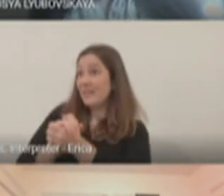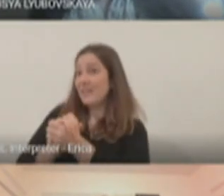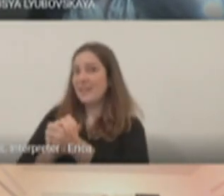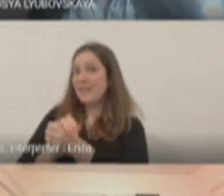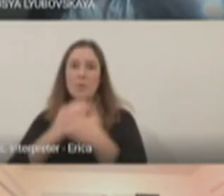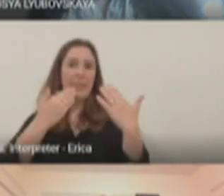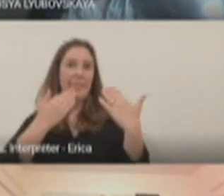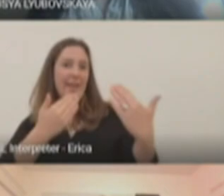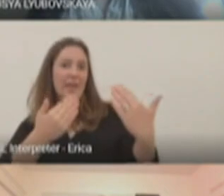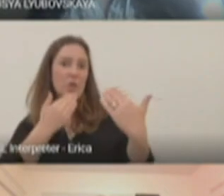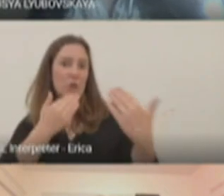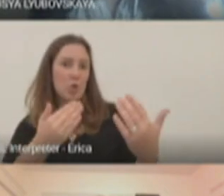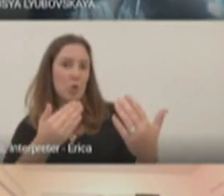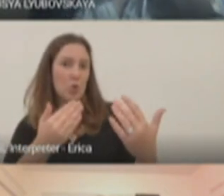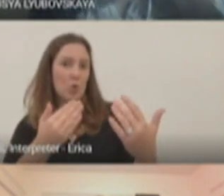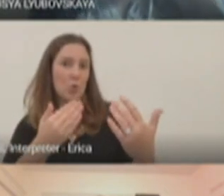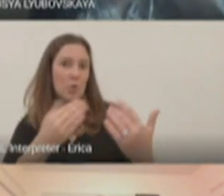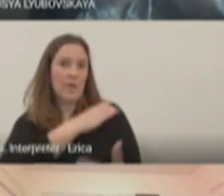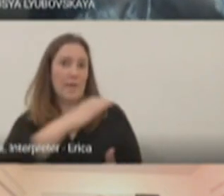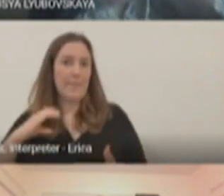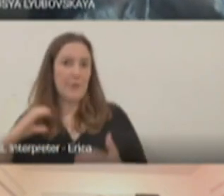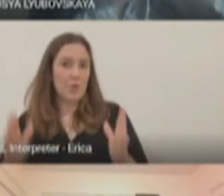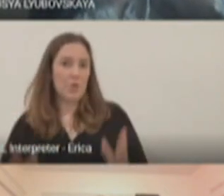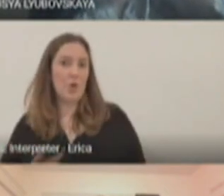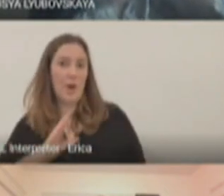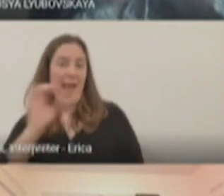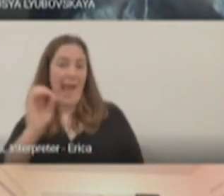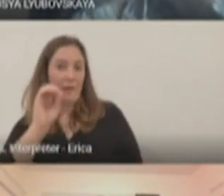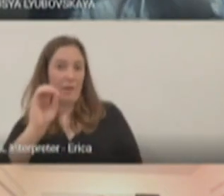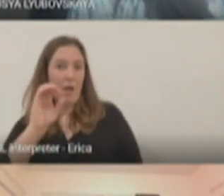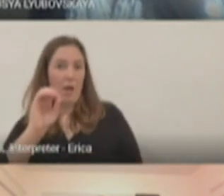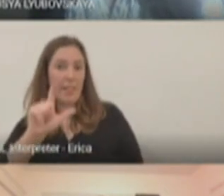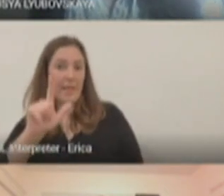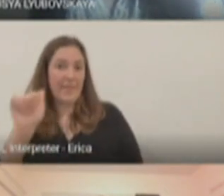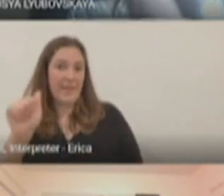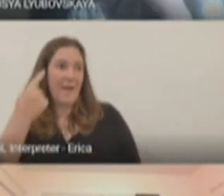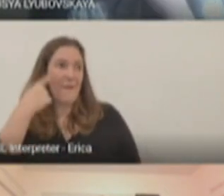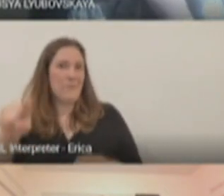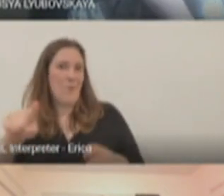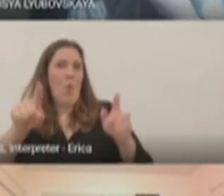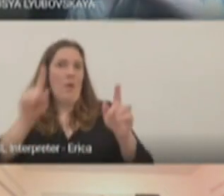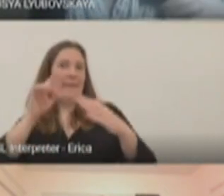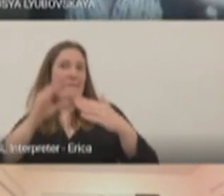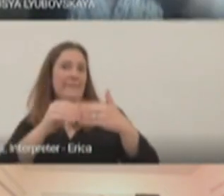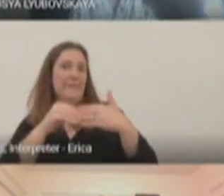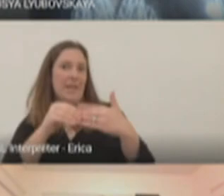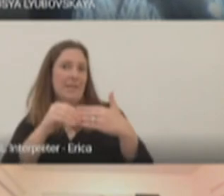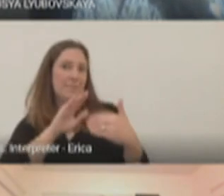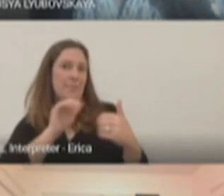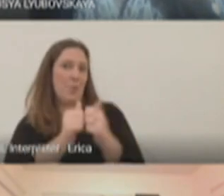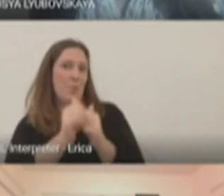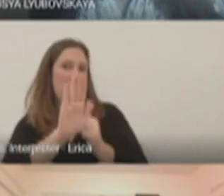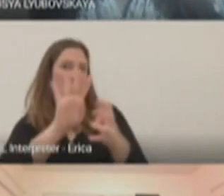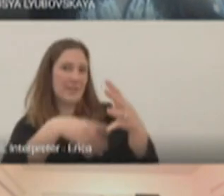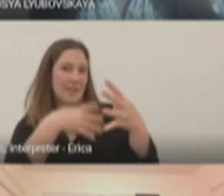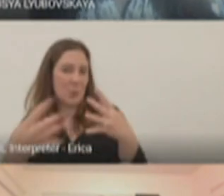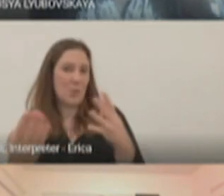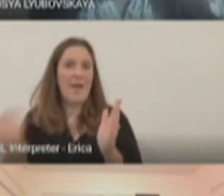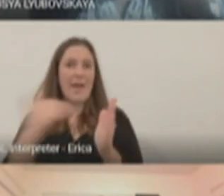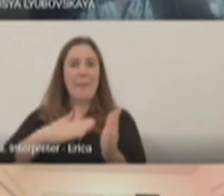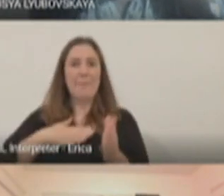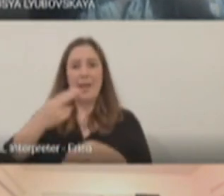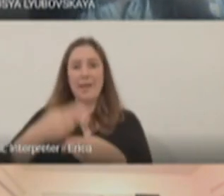Thank you, Commissioner, and thank you, Olivia, for letting me be here with all of you. Again, my name is